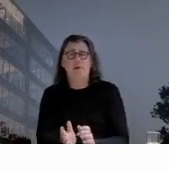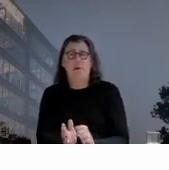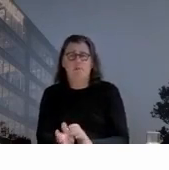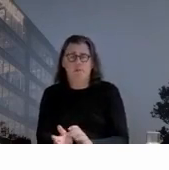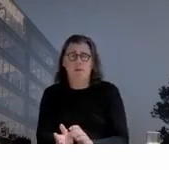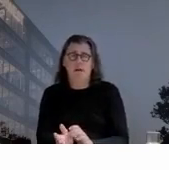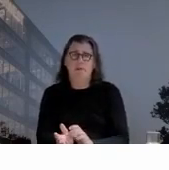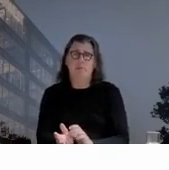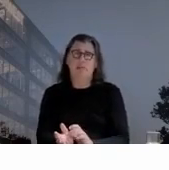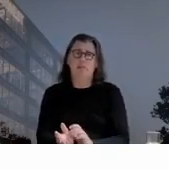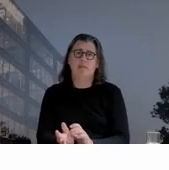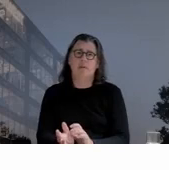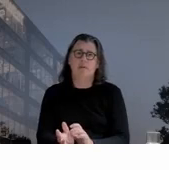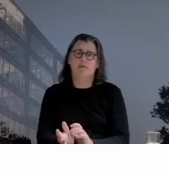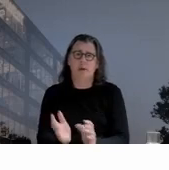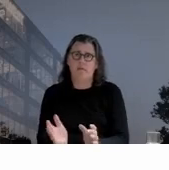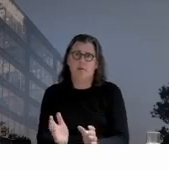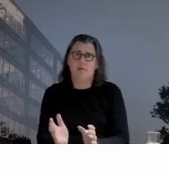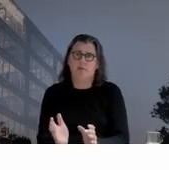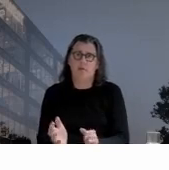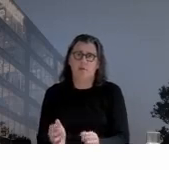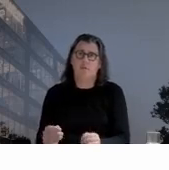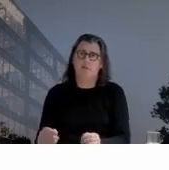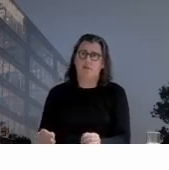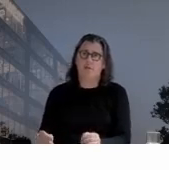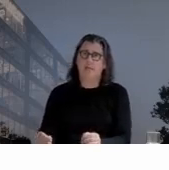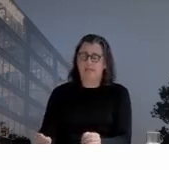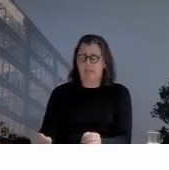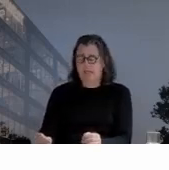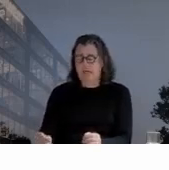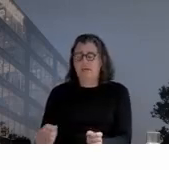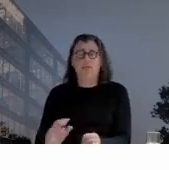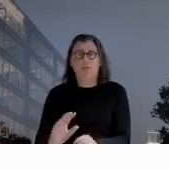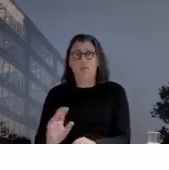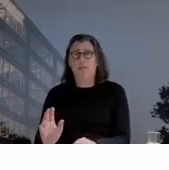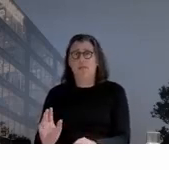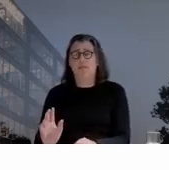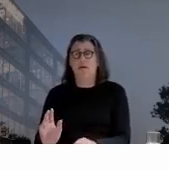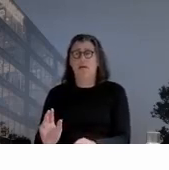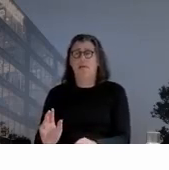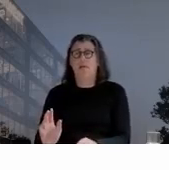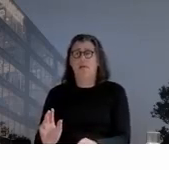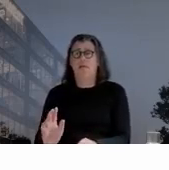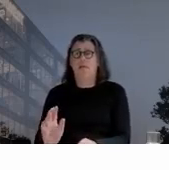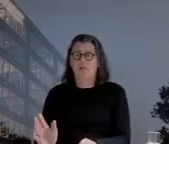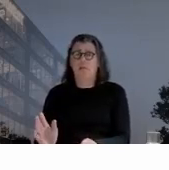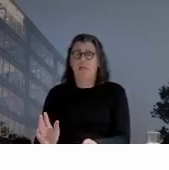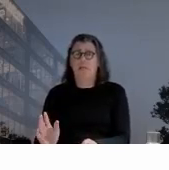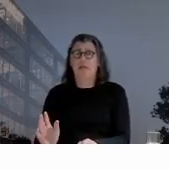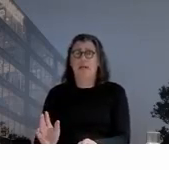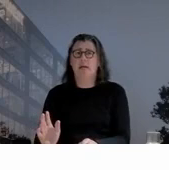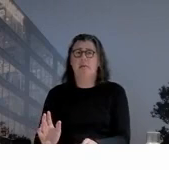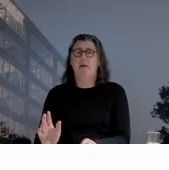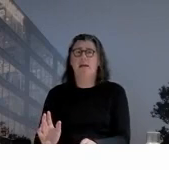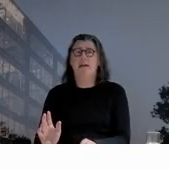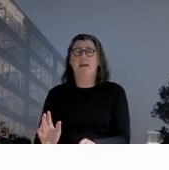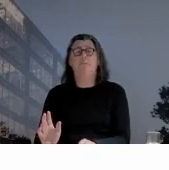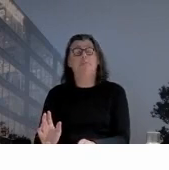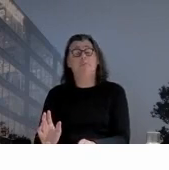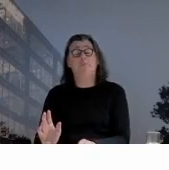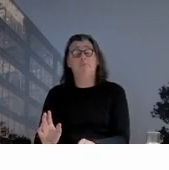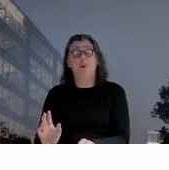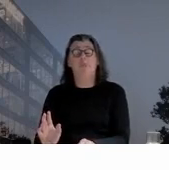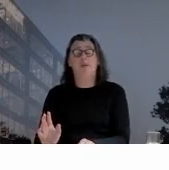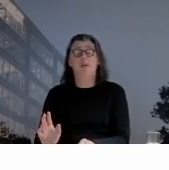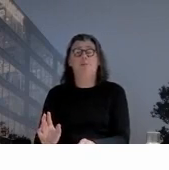embodied carbon or upfront carbon piece becomes very much the focal point. Now, there'll still be a desire to build efficiently, and